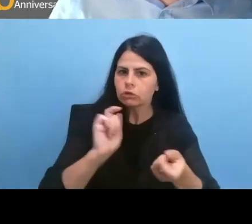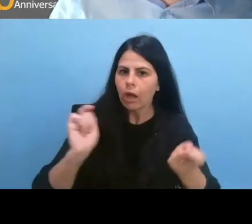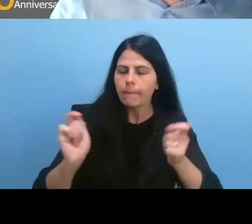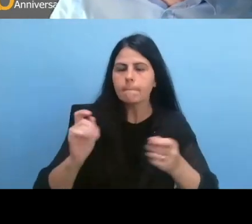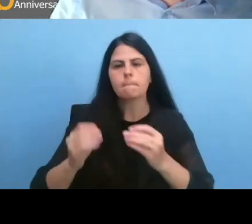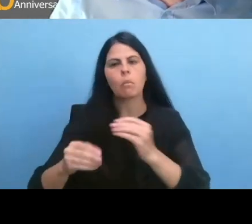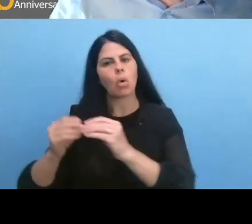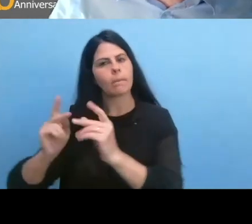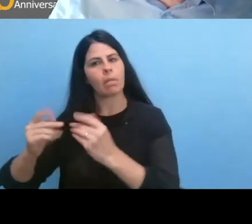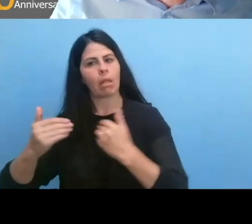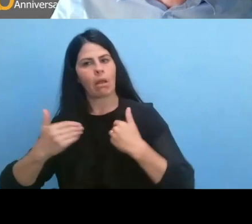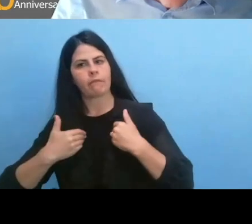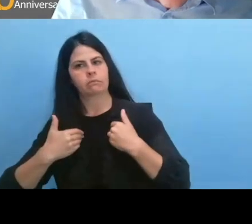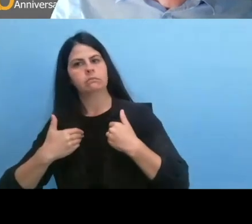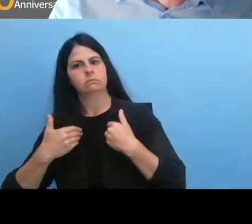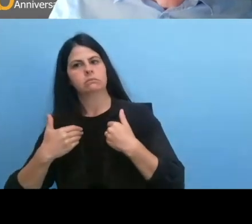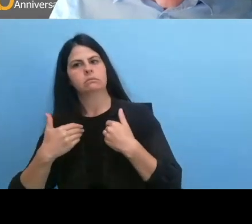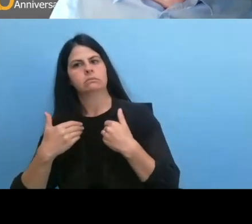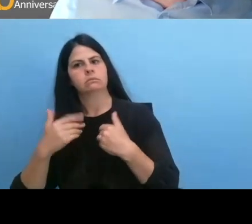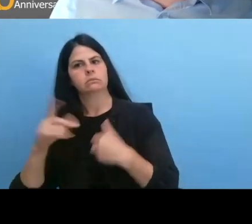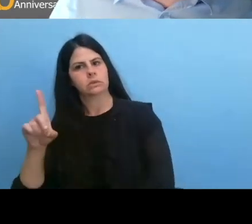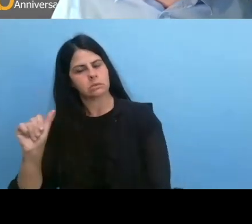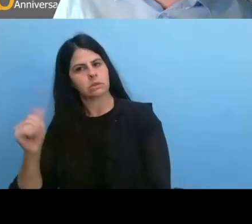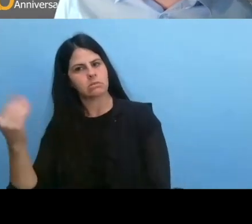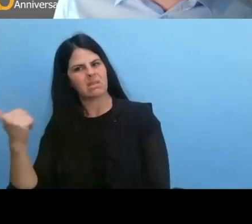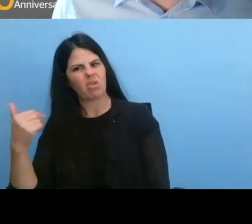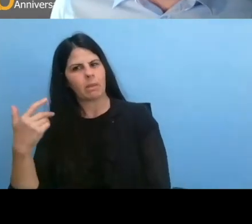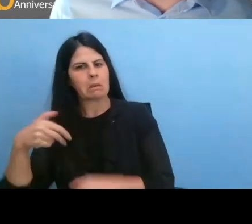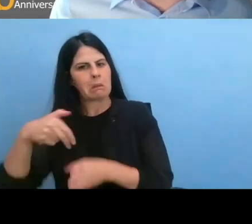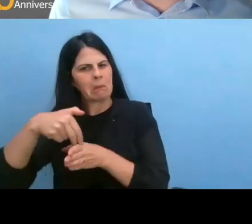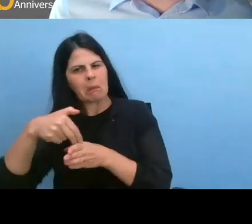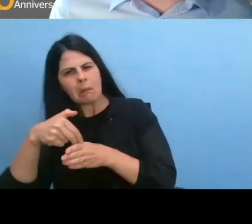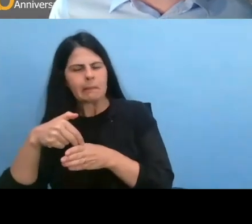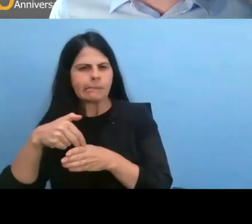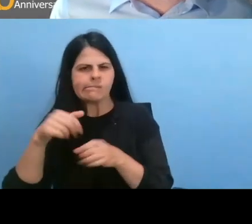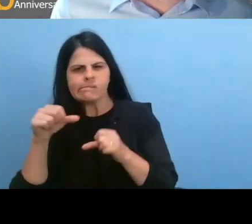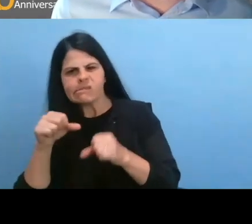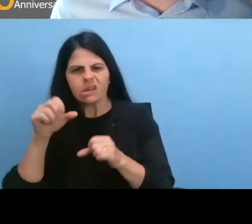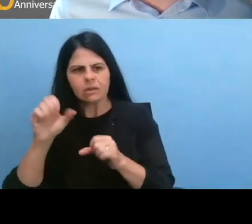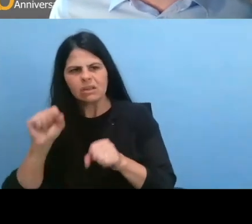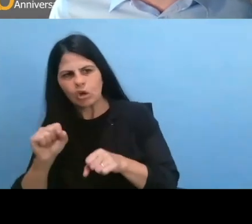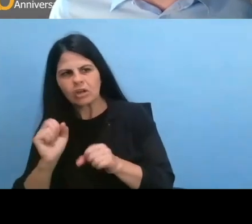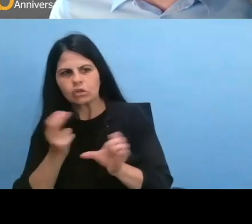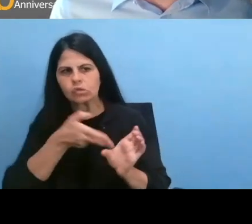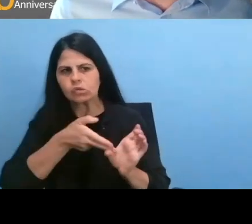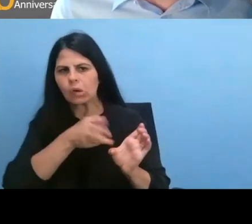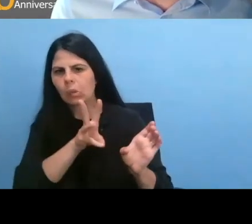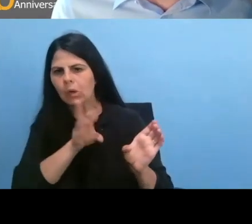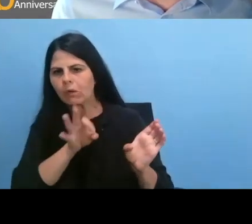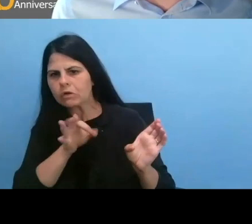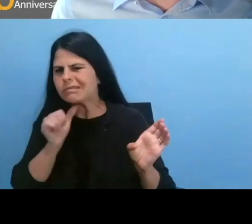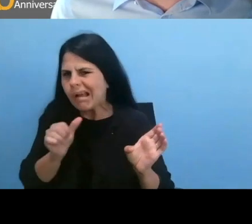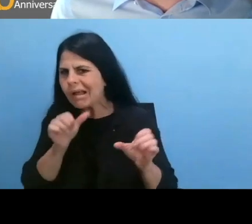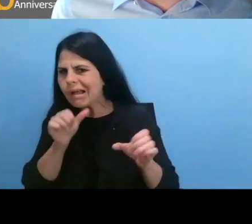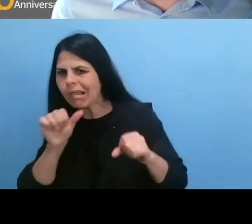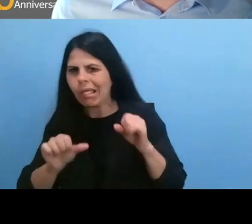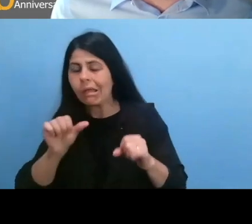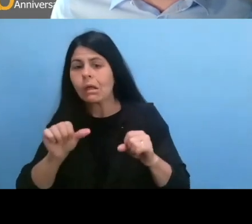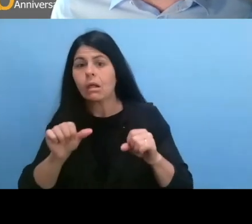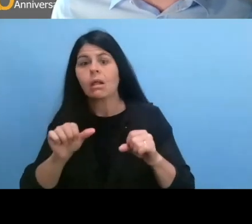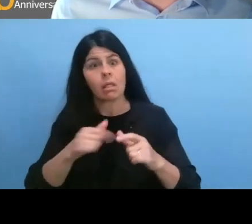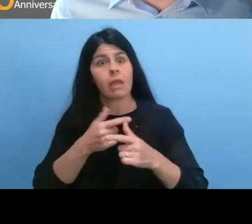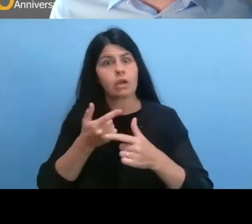have been on the edge of deciding whether or not they were able to join the workforce felt the pressure and have had